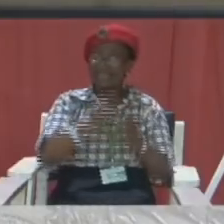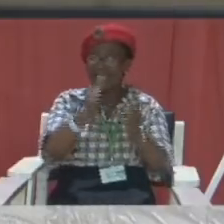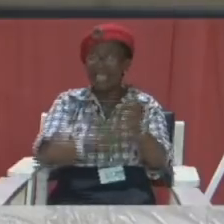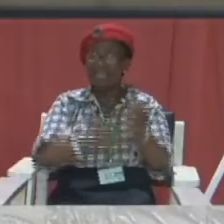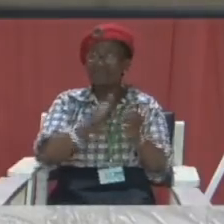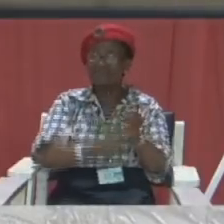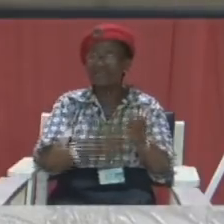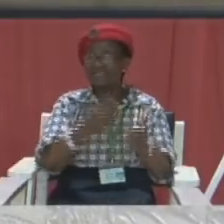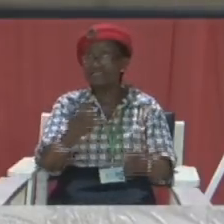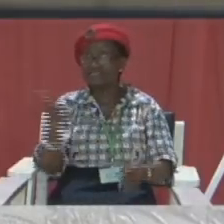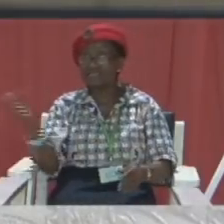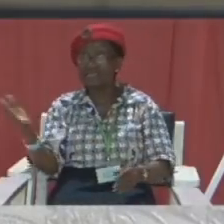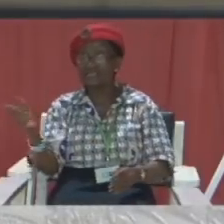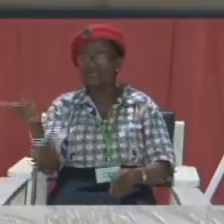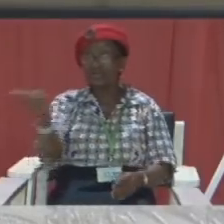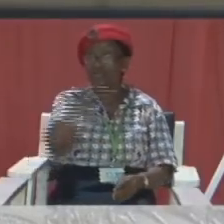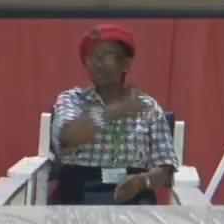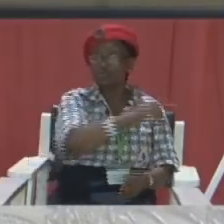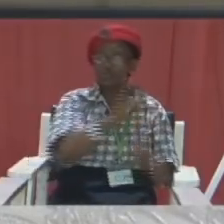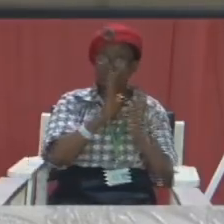be